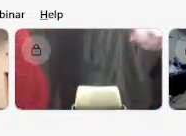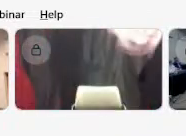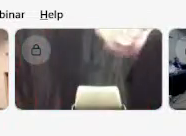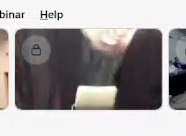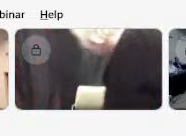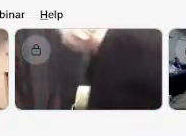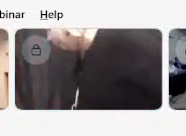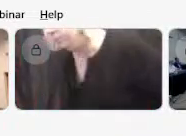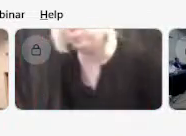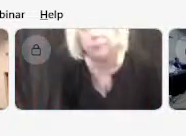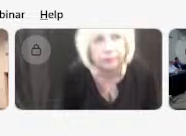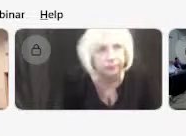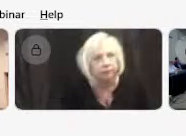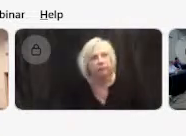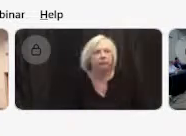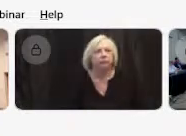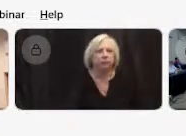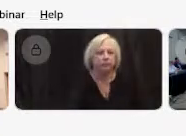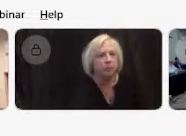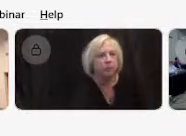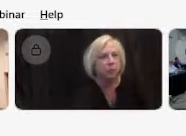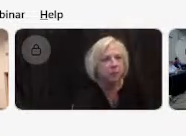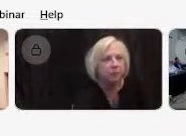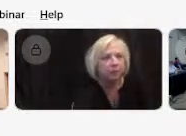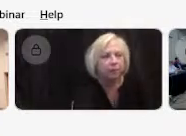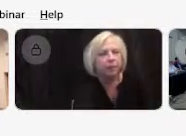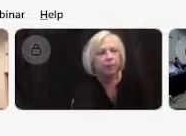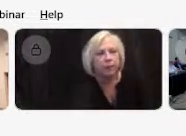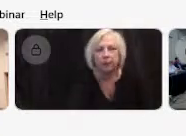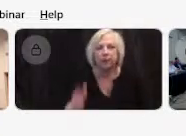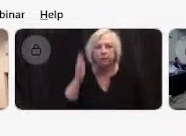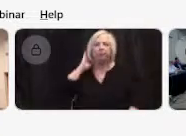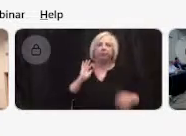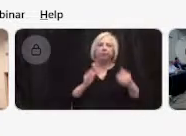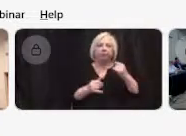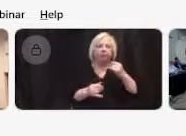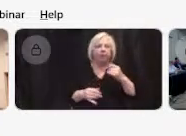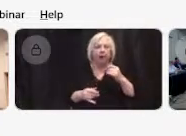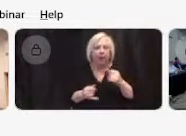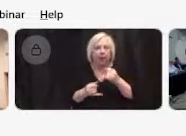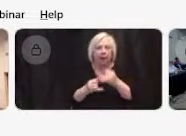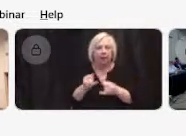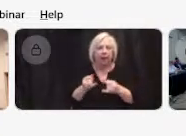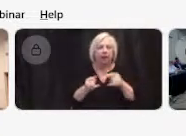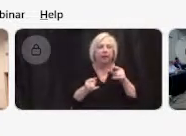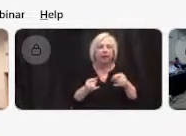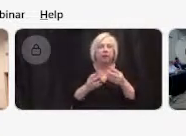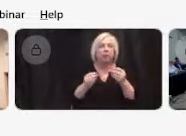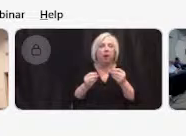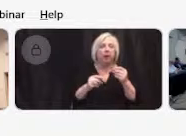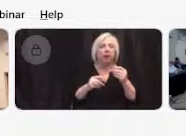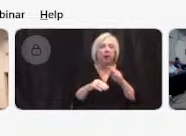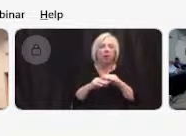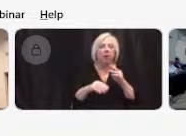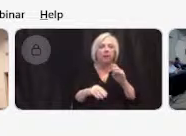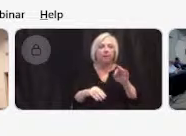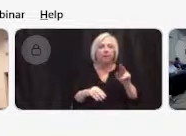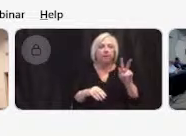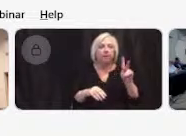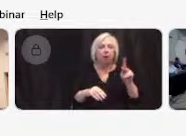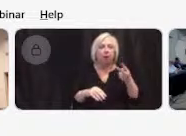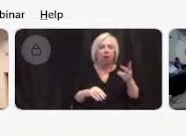And lastly, as for the use of the property, this property Markham Street has always been a residential